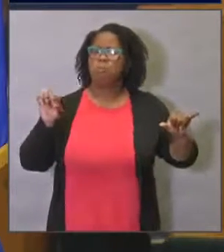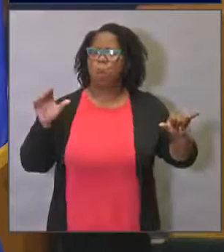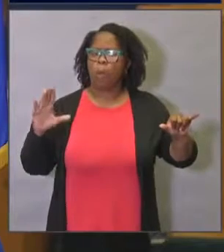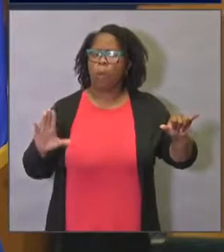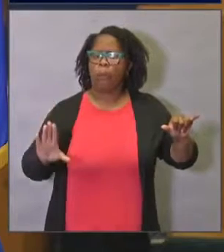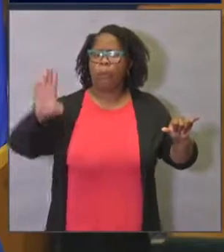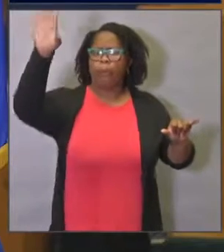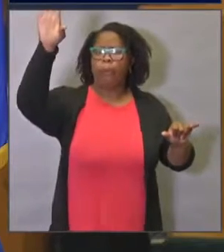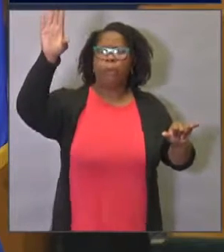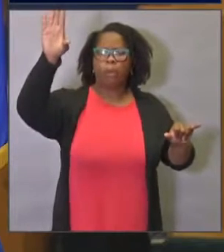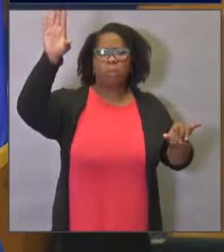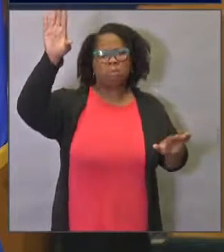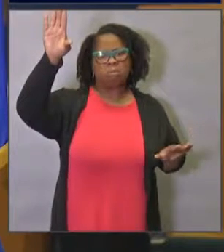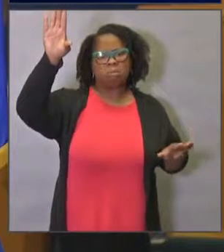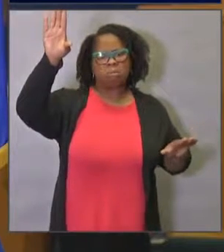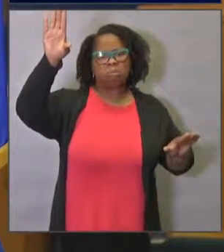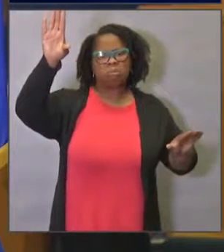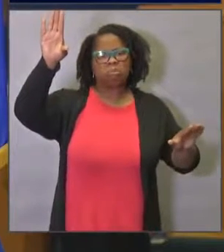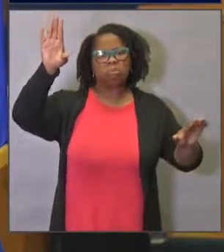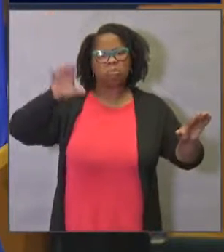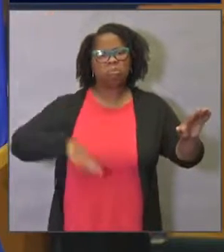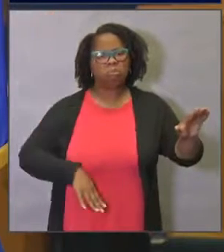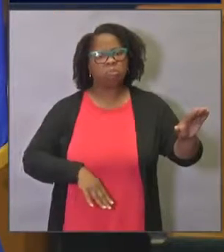worried and to move in quickly with vaccines.